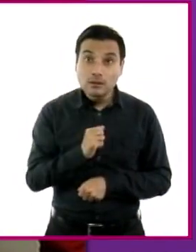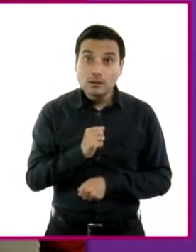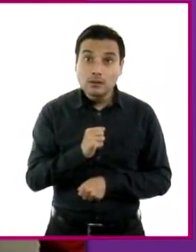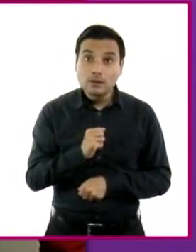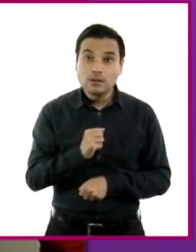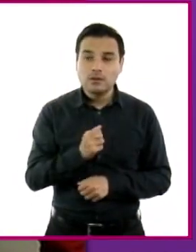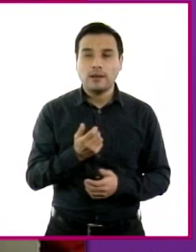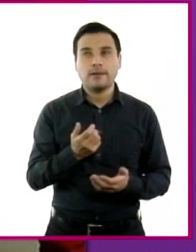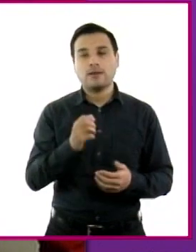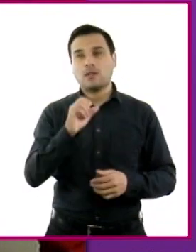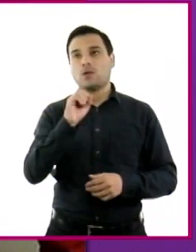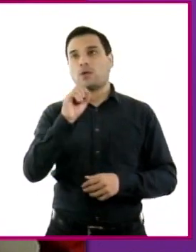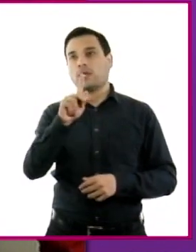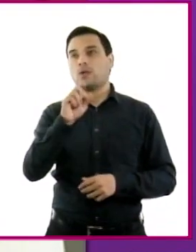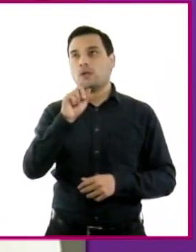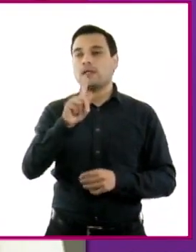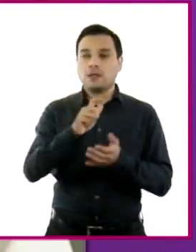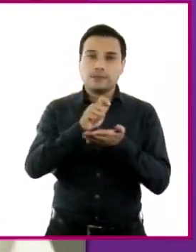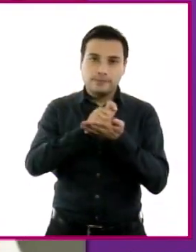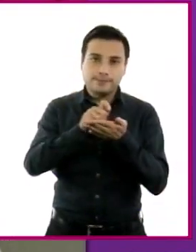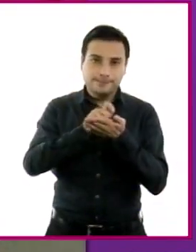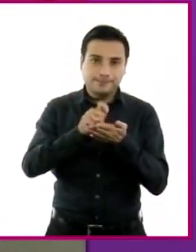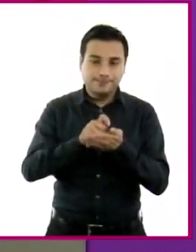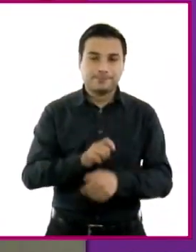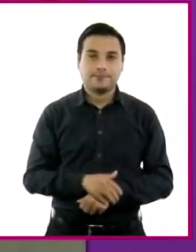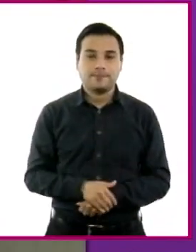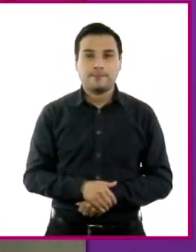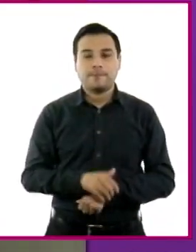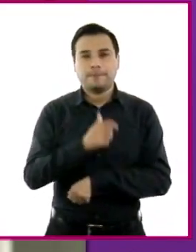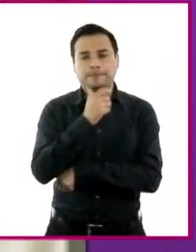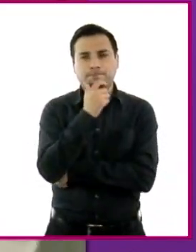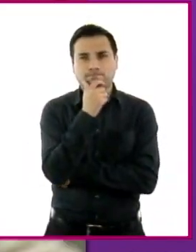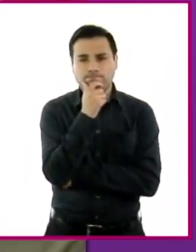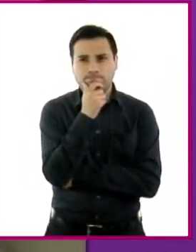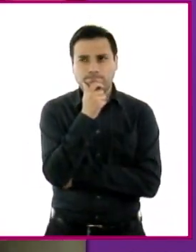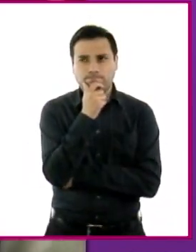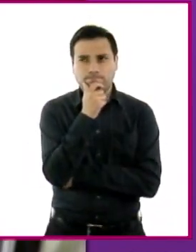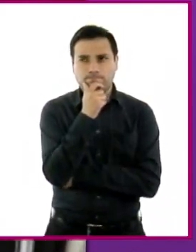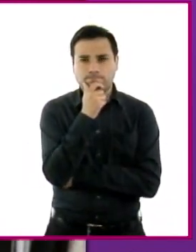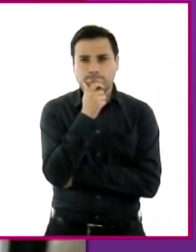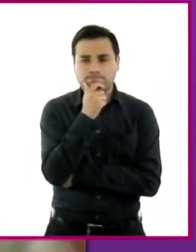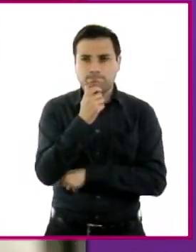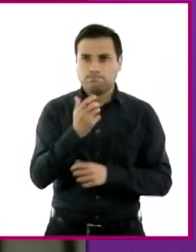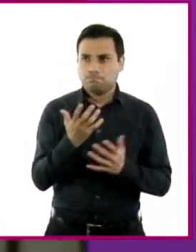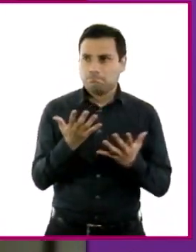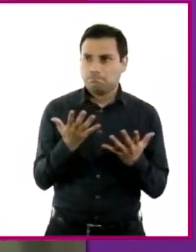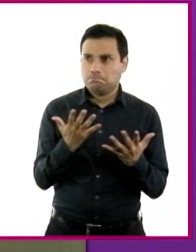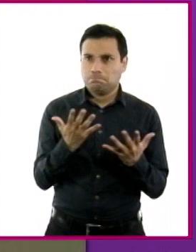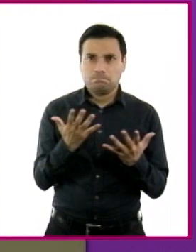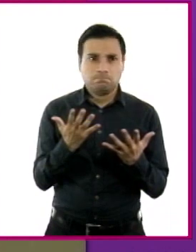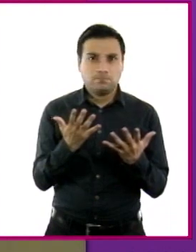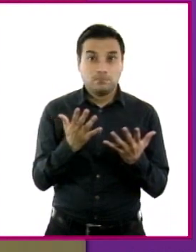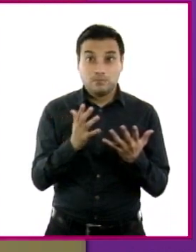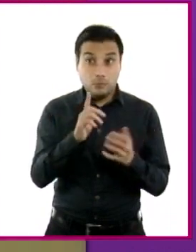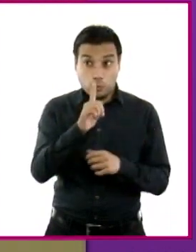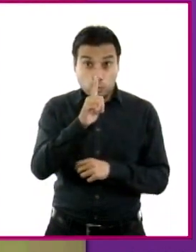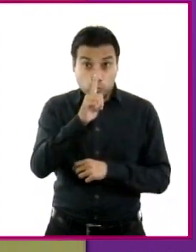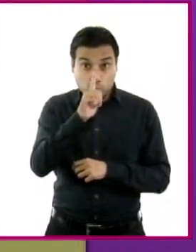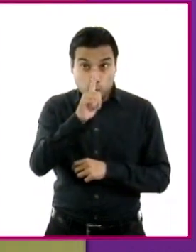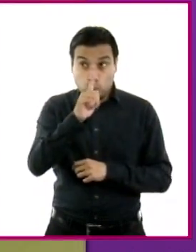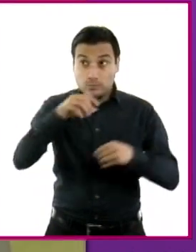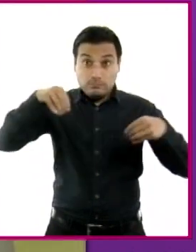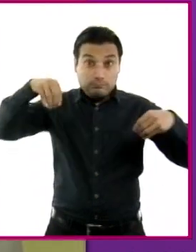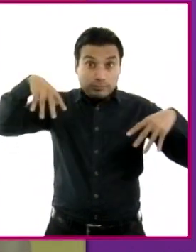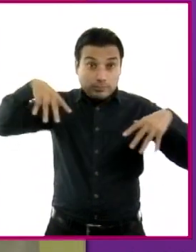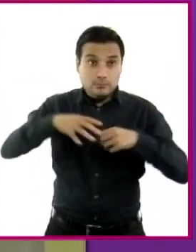Yes. I'll write down your rule. Well, if we are not using all the lamps anymore, we should